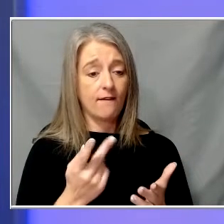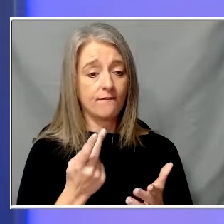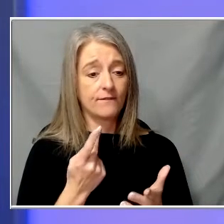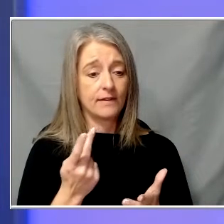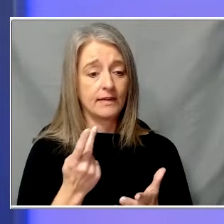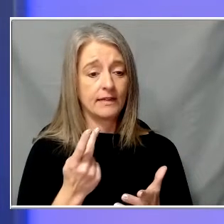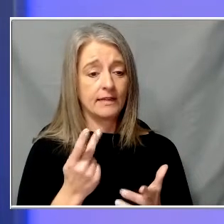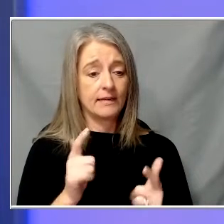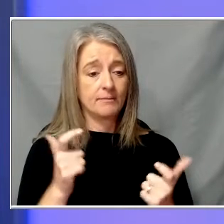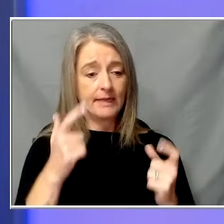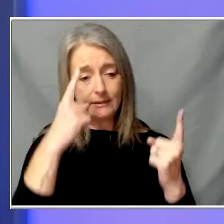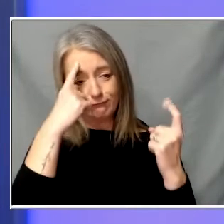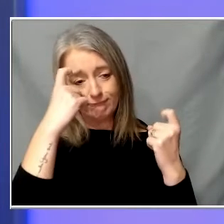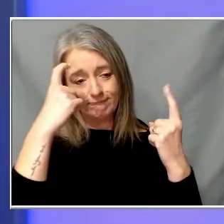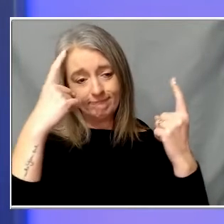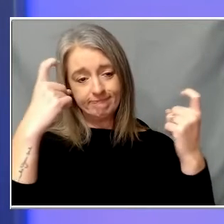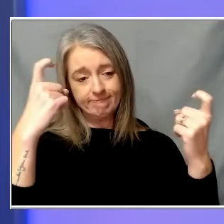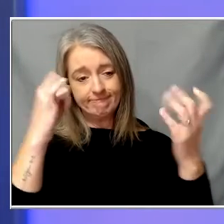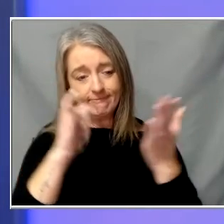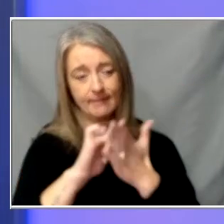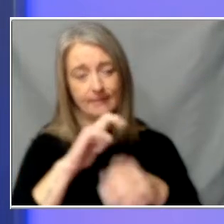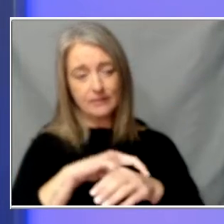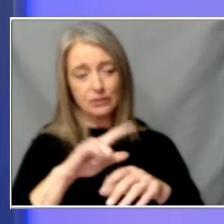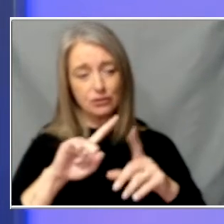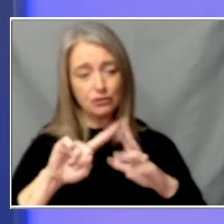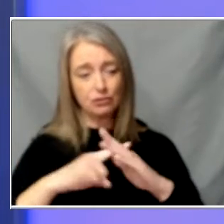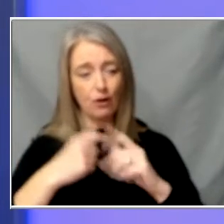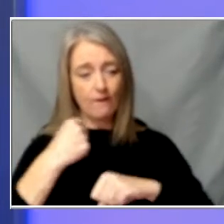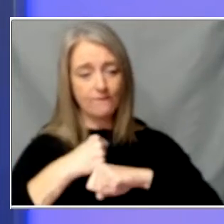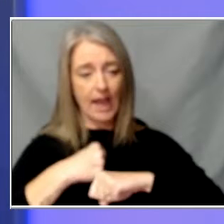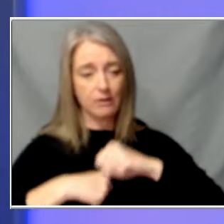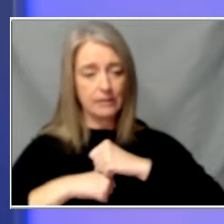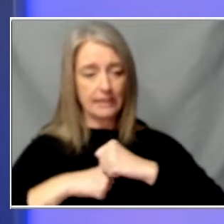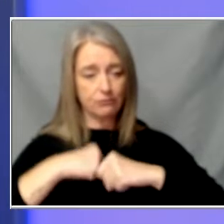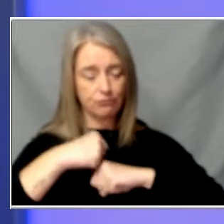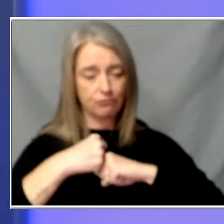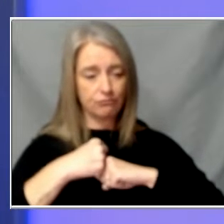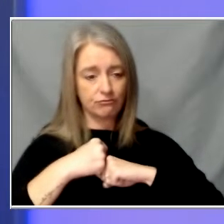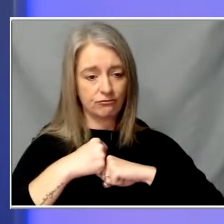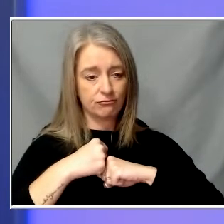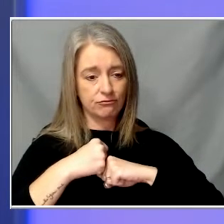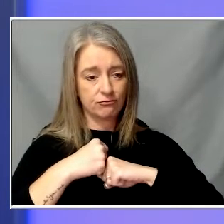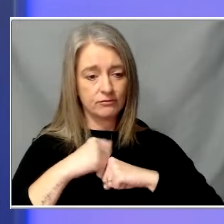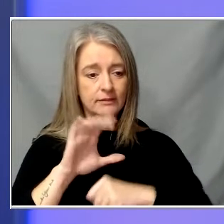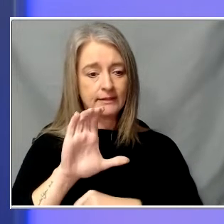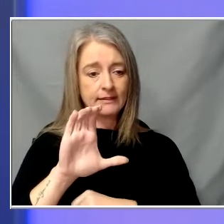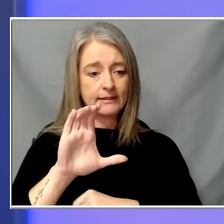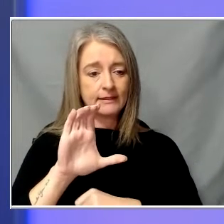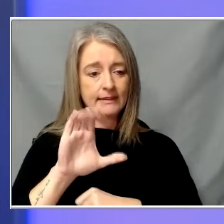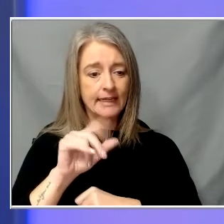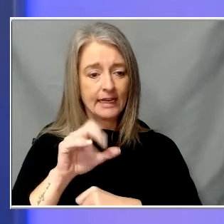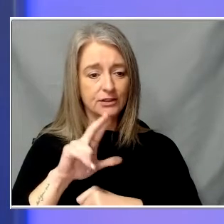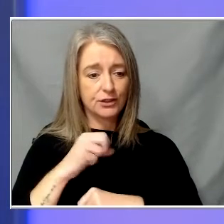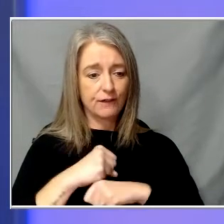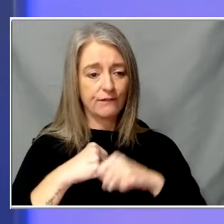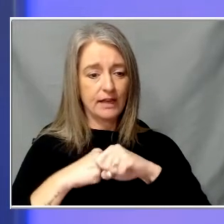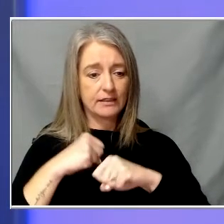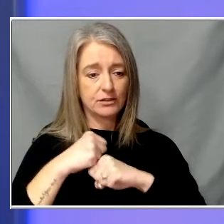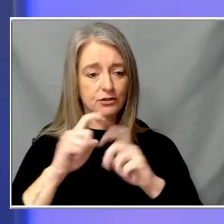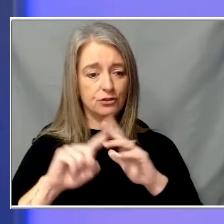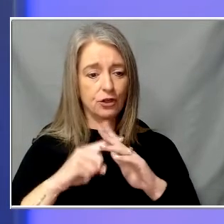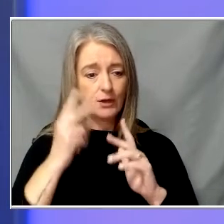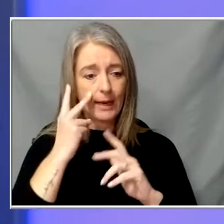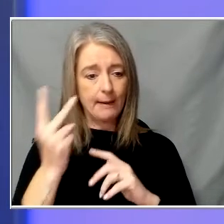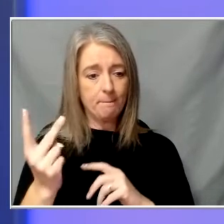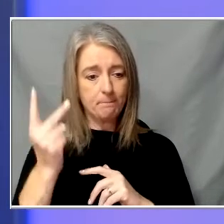lofty dream, it seemed like at the time, to start a foundation. Well, more often than not, cancer foundations are started in memory of people